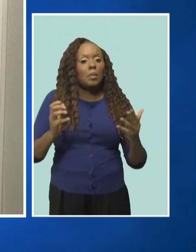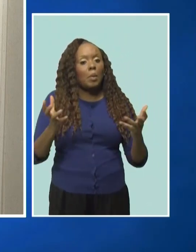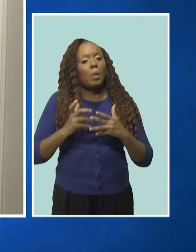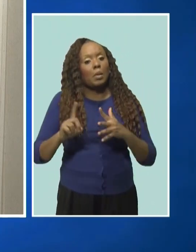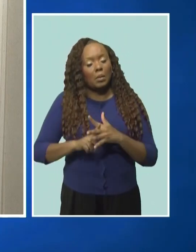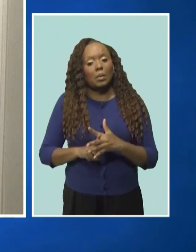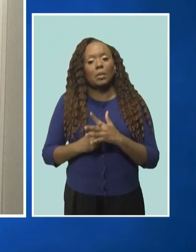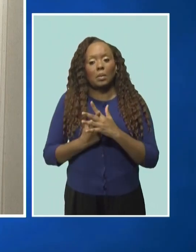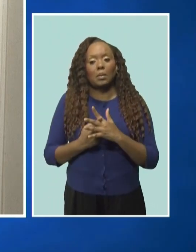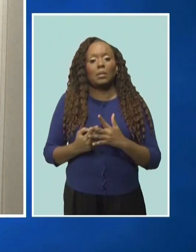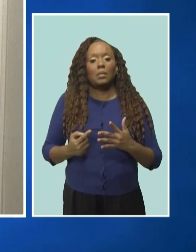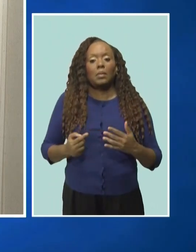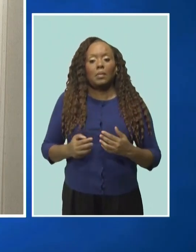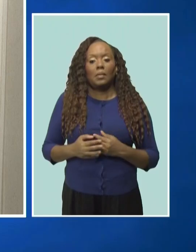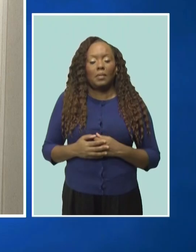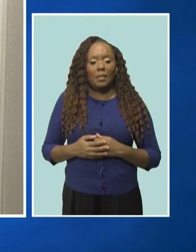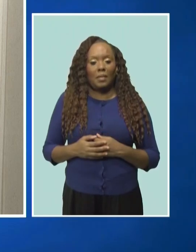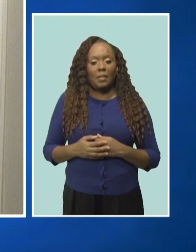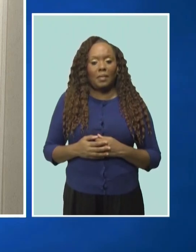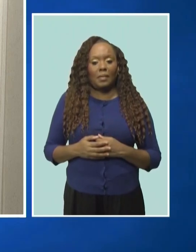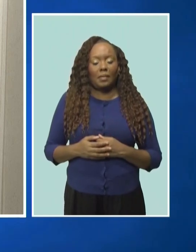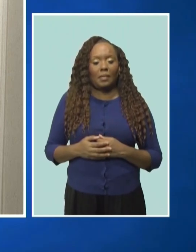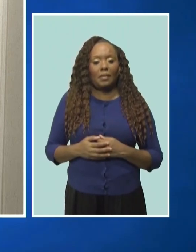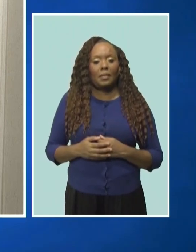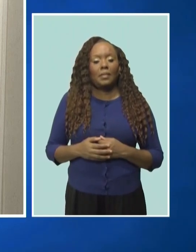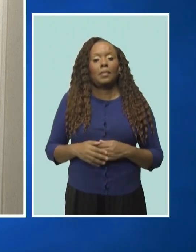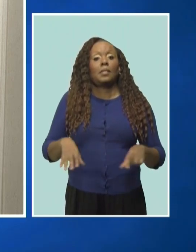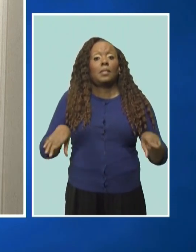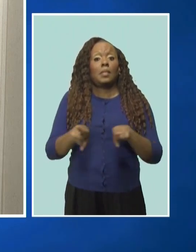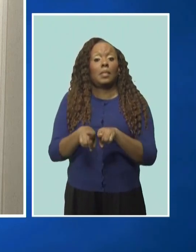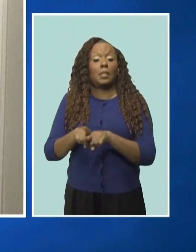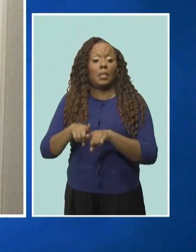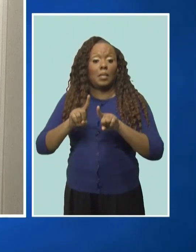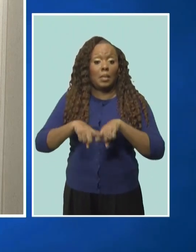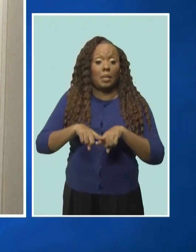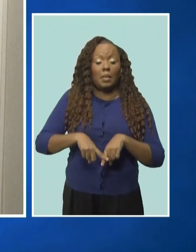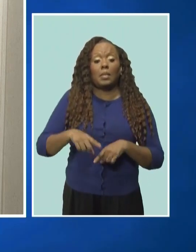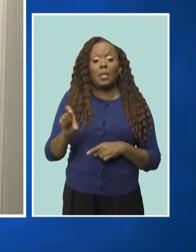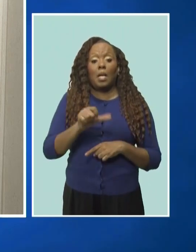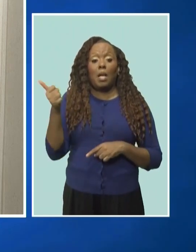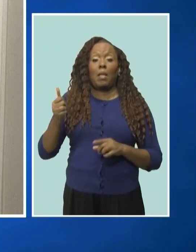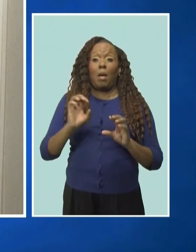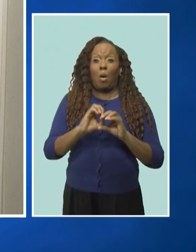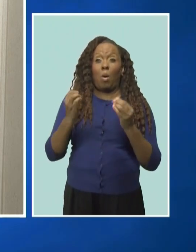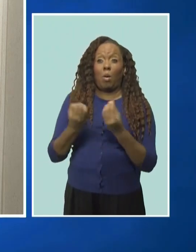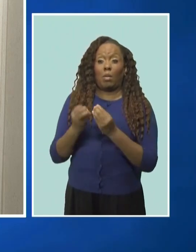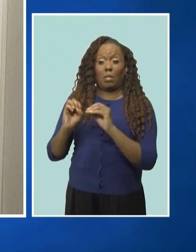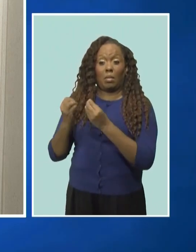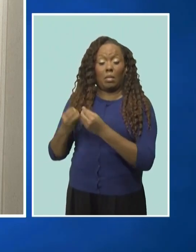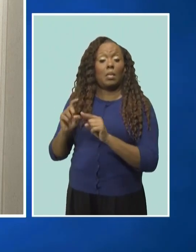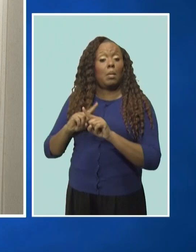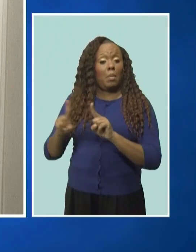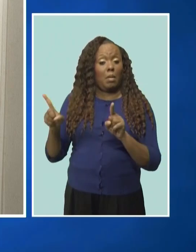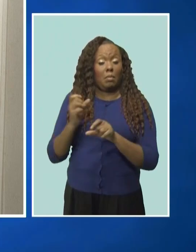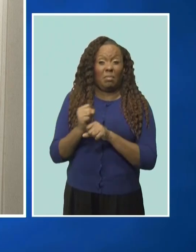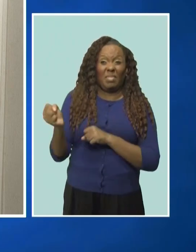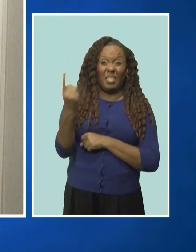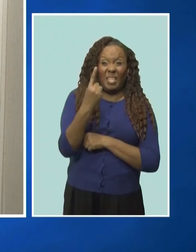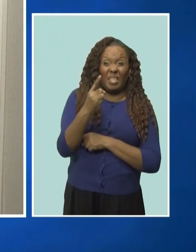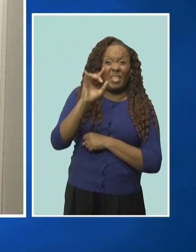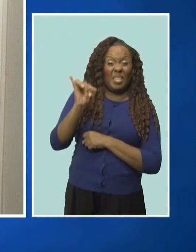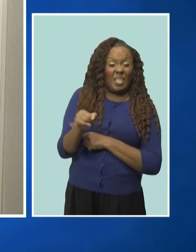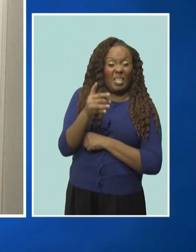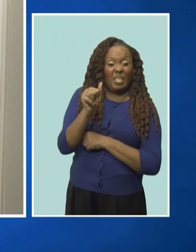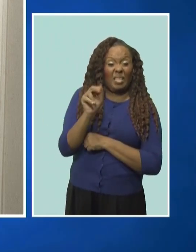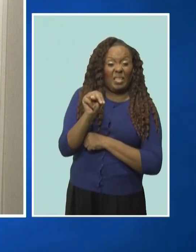going. Again, this also depends on other organizations, but by January next year, the